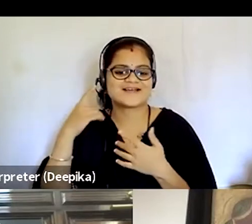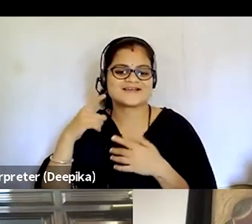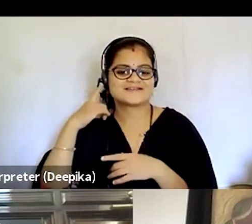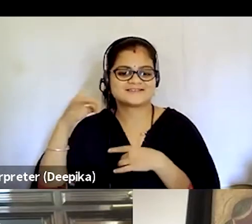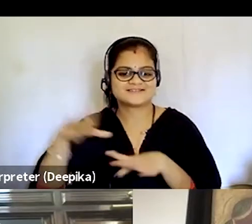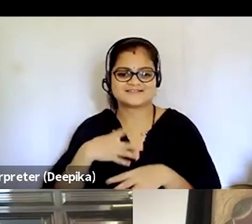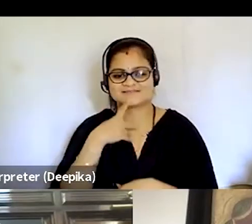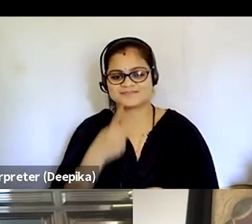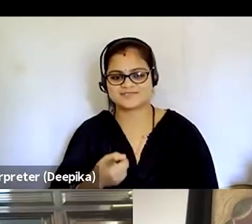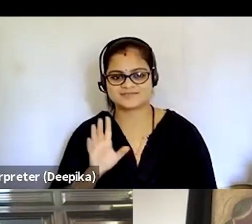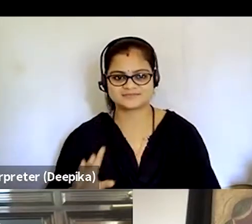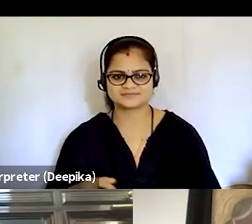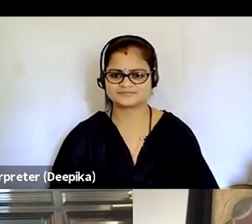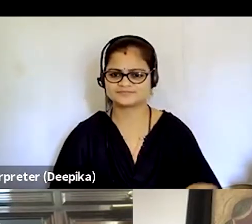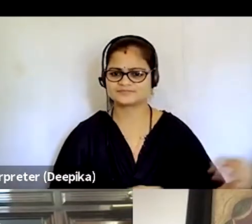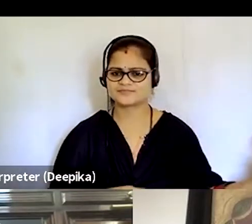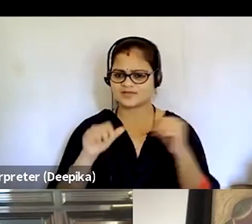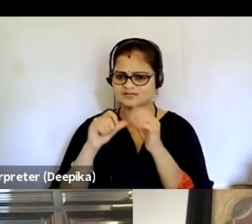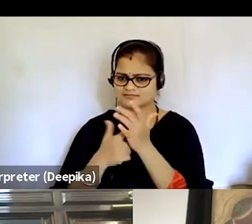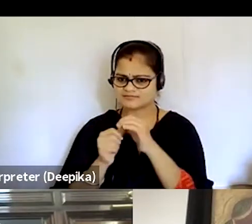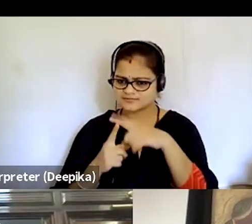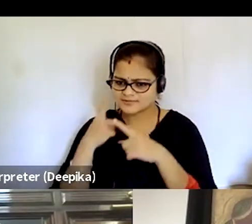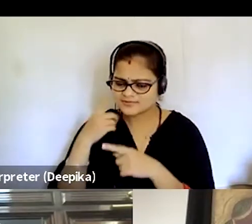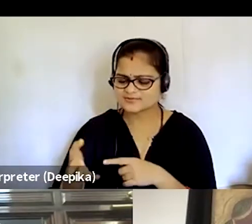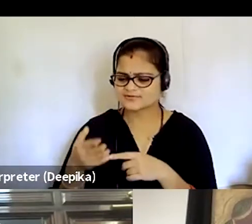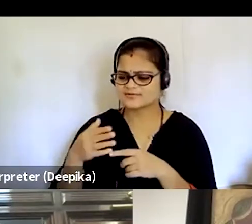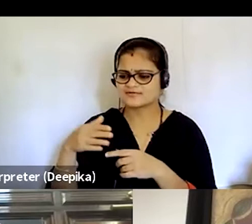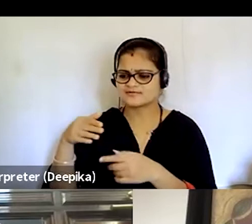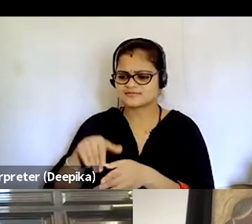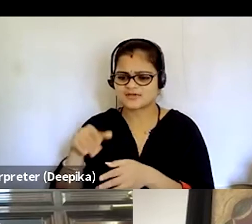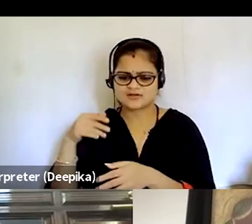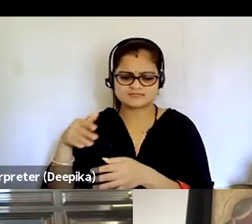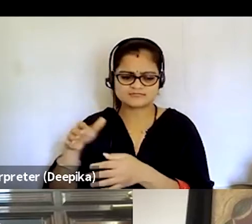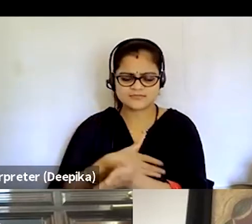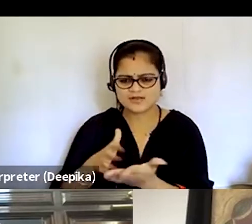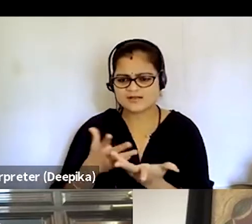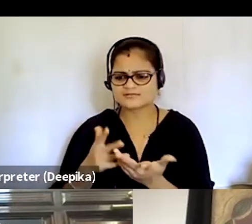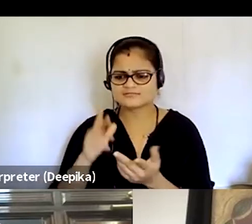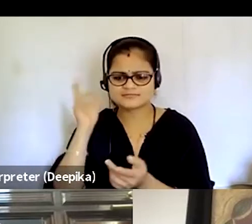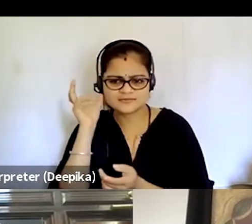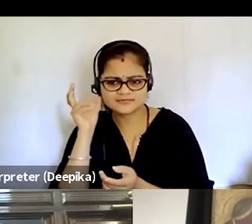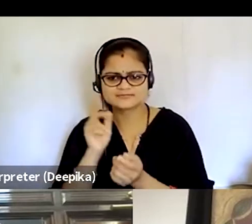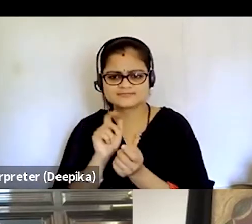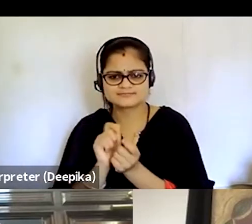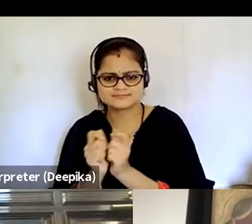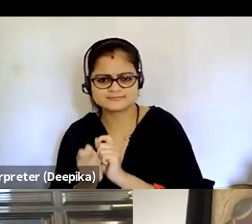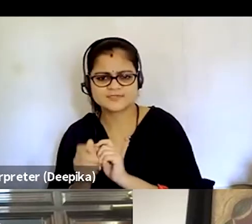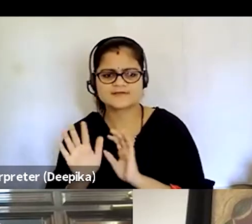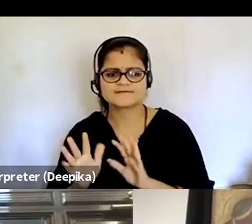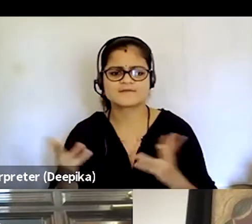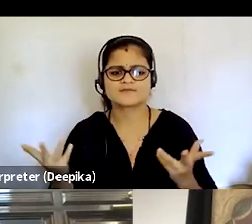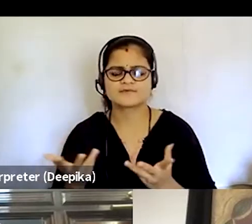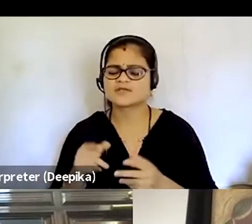Aarti, do you think the music scene has changed? What do people currently listen to? If it's not as much rock anymore, what is